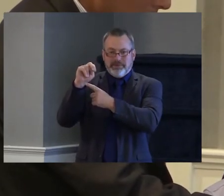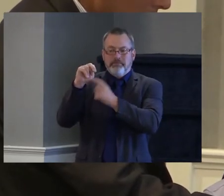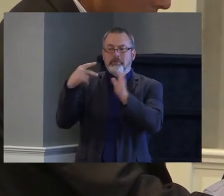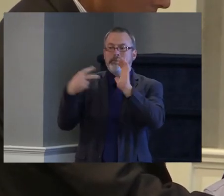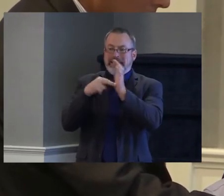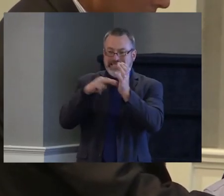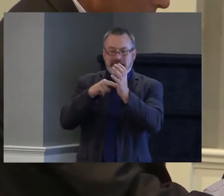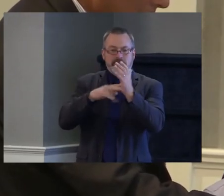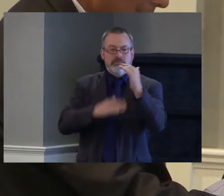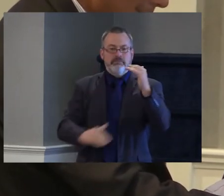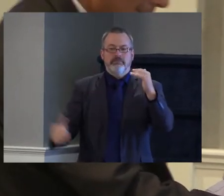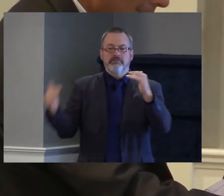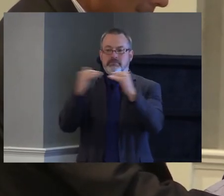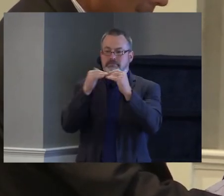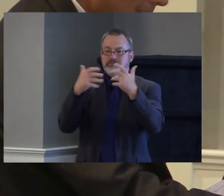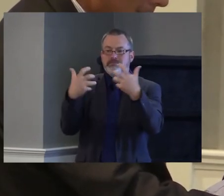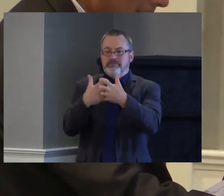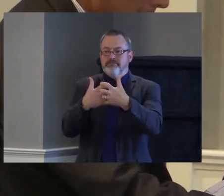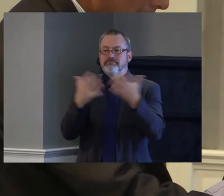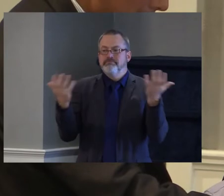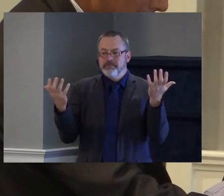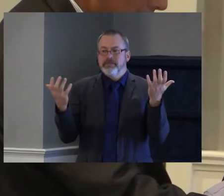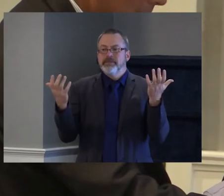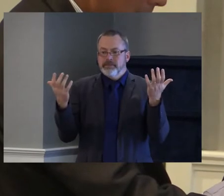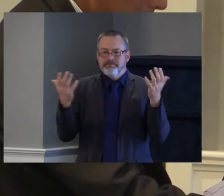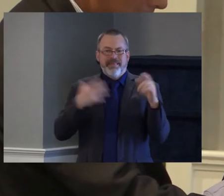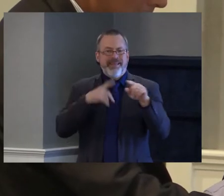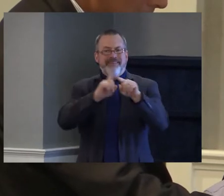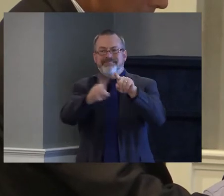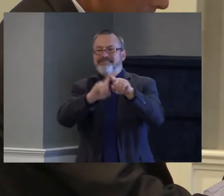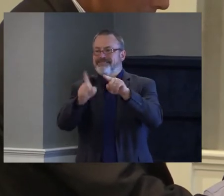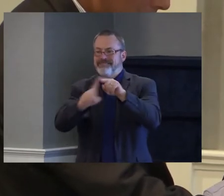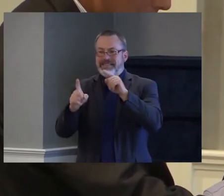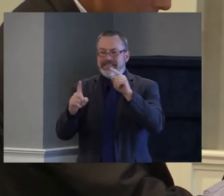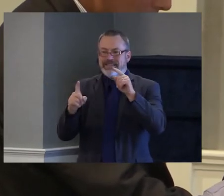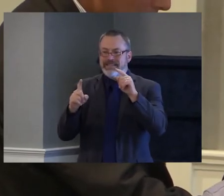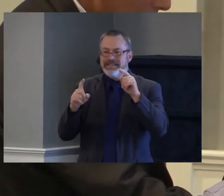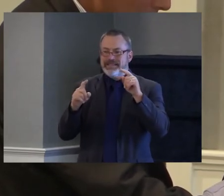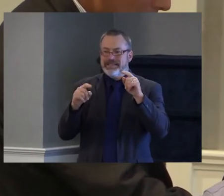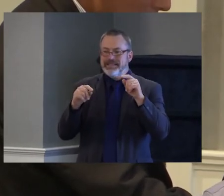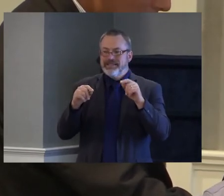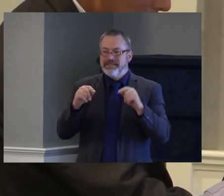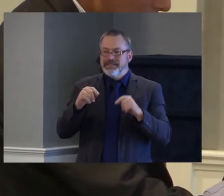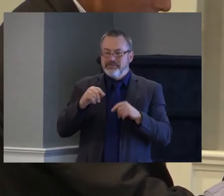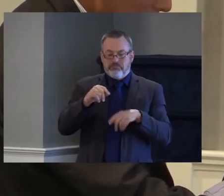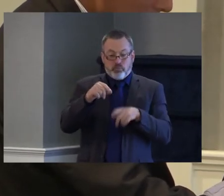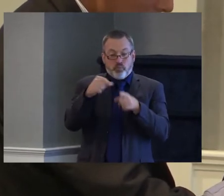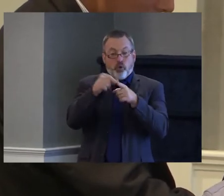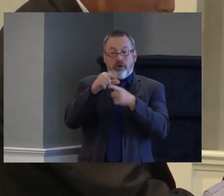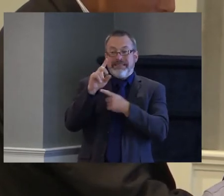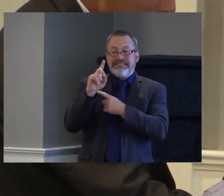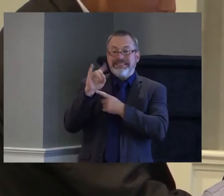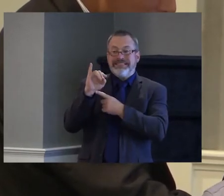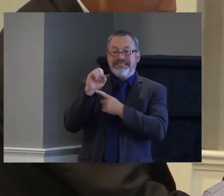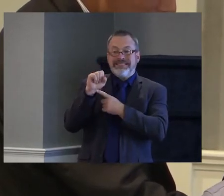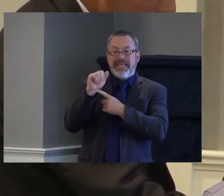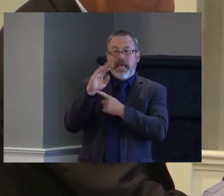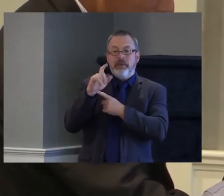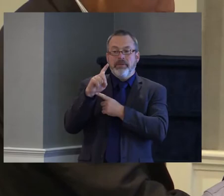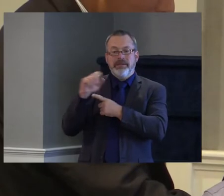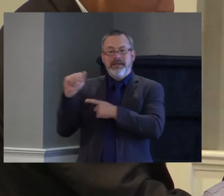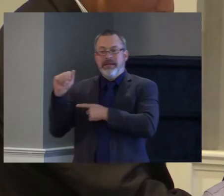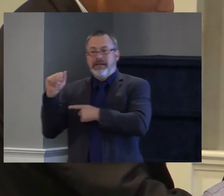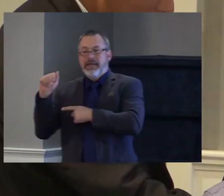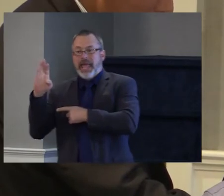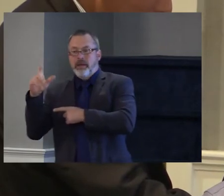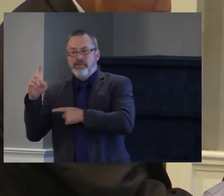the delineation between disabled and non-disabled, recognizing that we are all just people. Thank you.